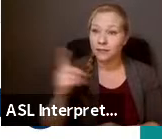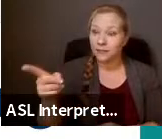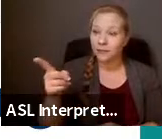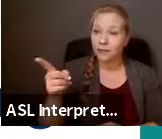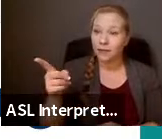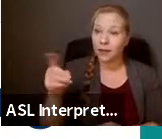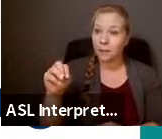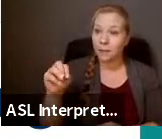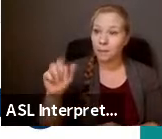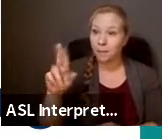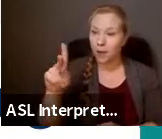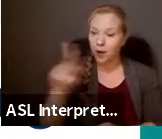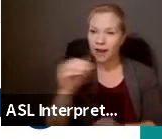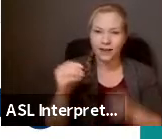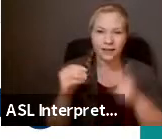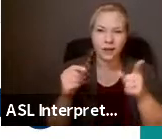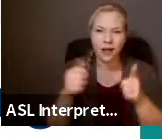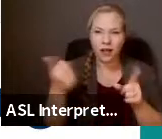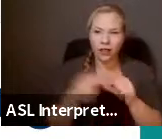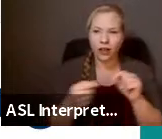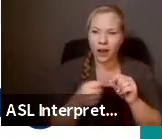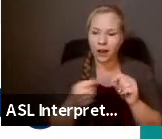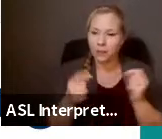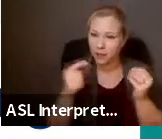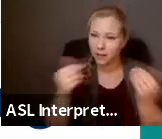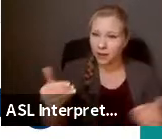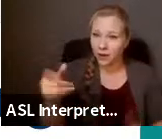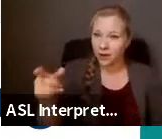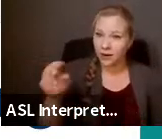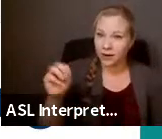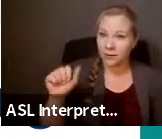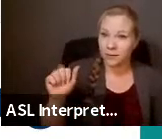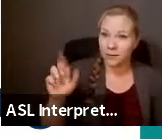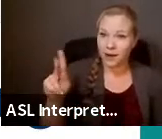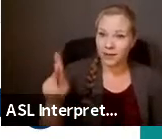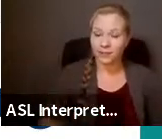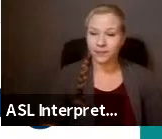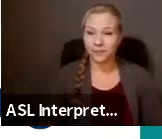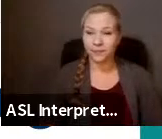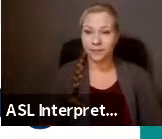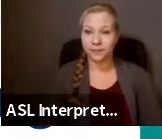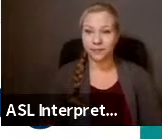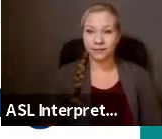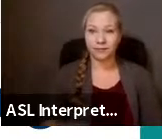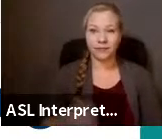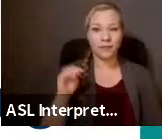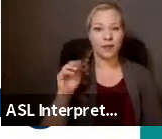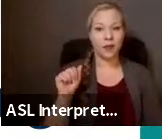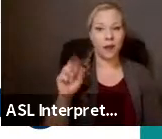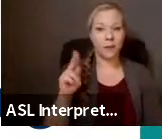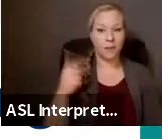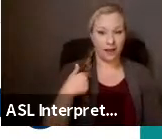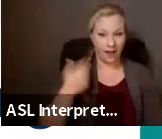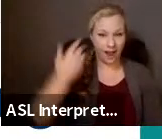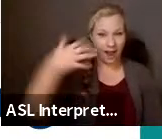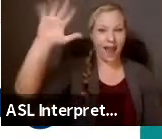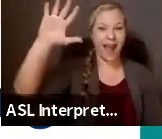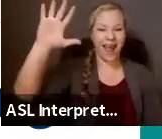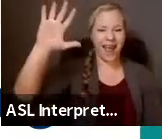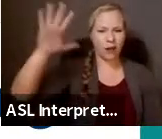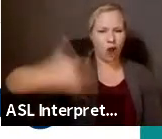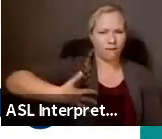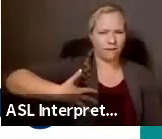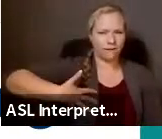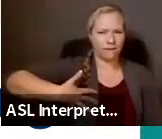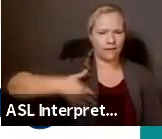has something in the chat that so go ahead first, Mark. I kind of took my hand. Well, I mean, I guess I'm